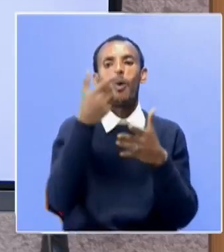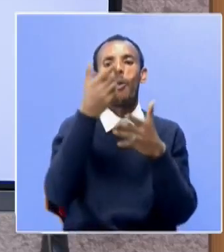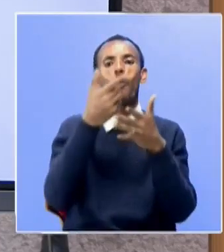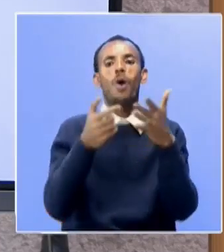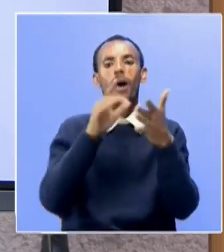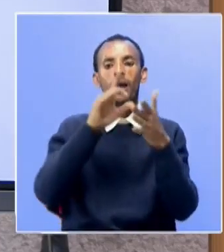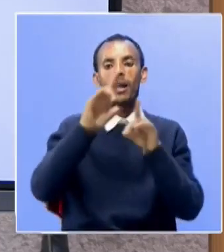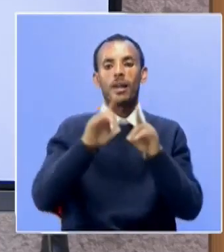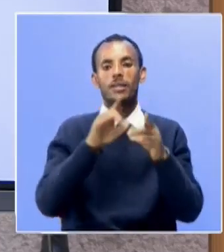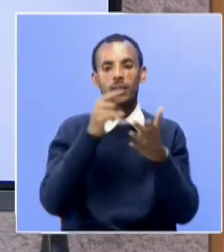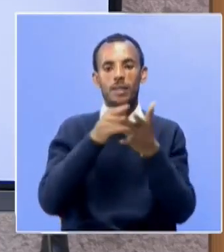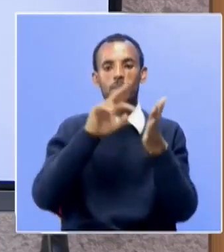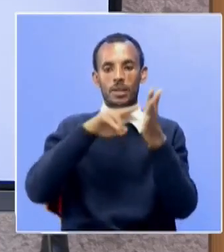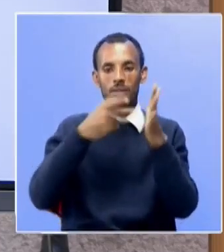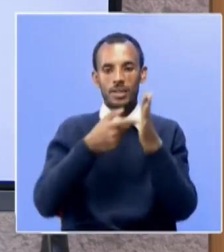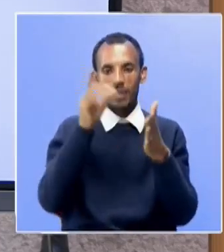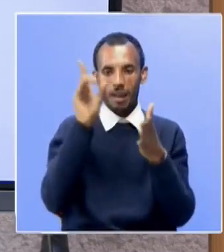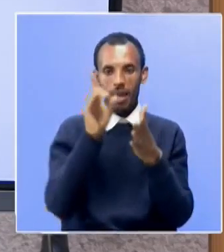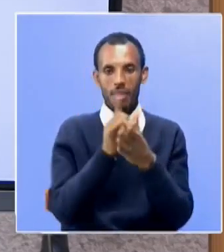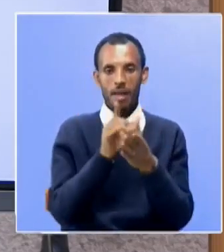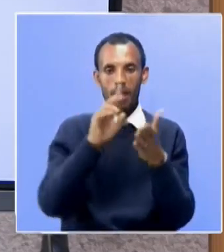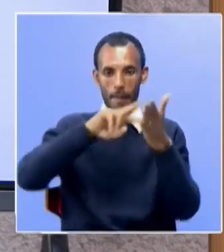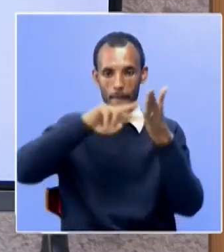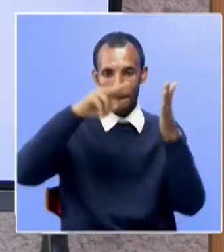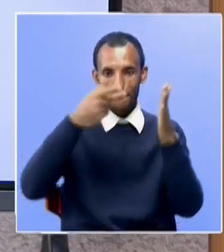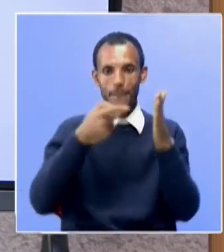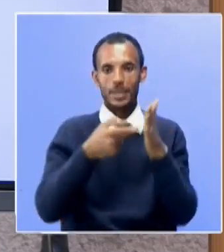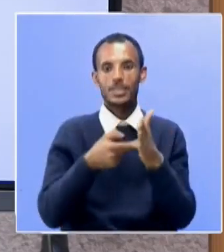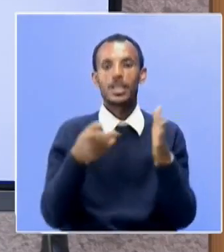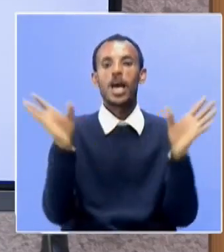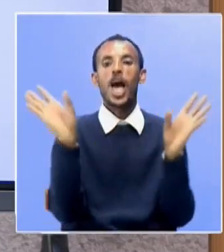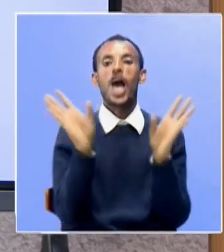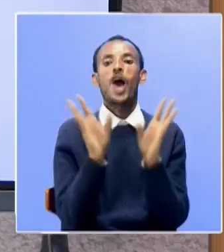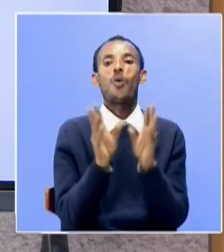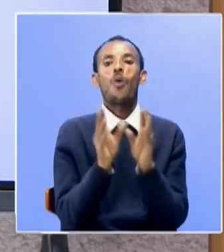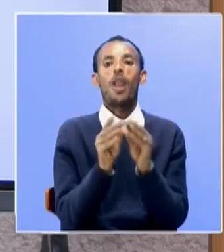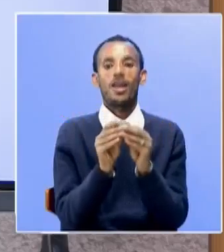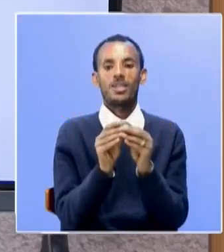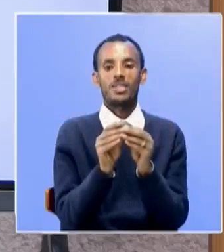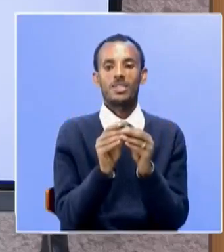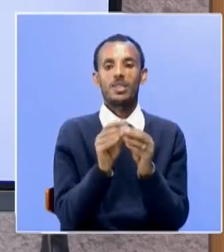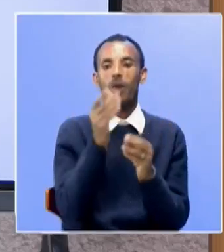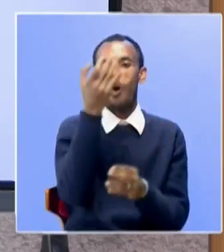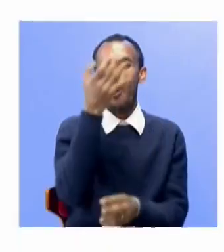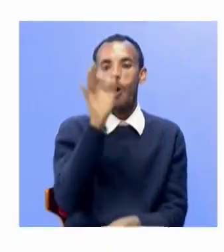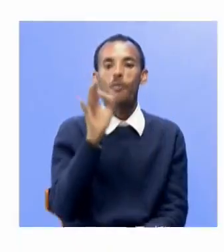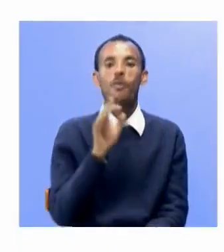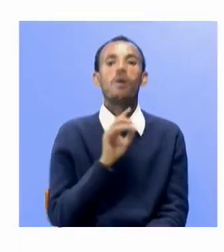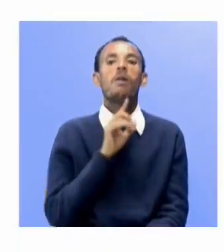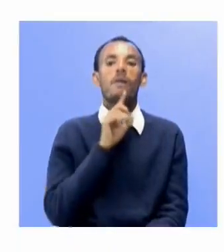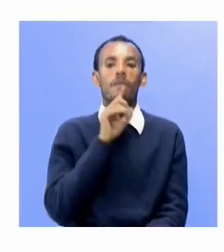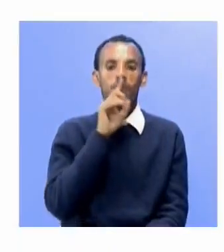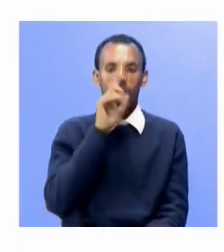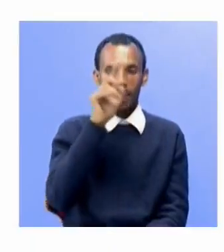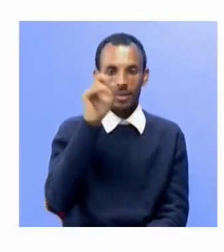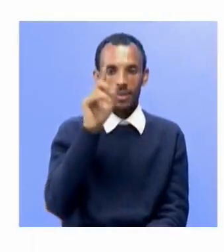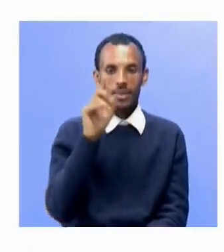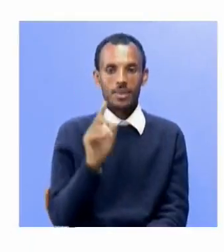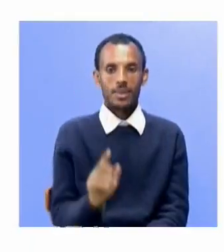data? Data is simply a collection of facts. It is